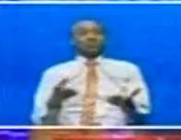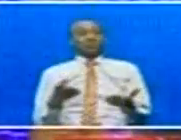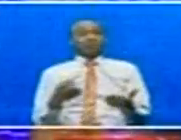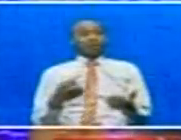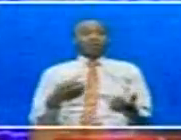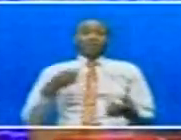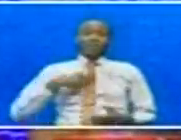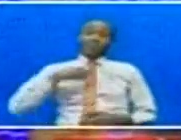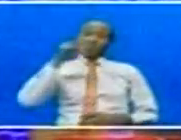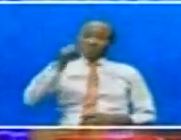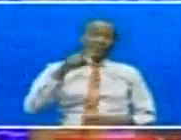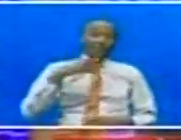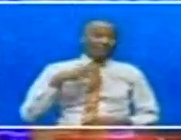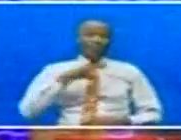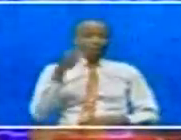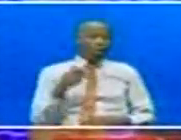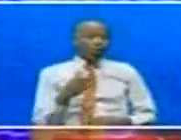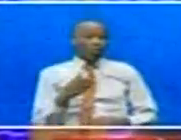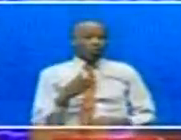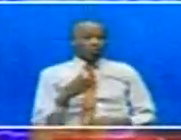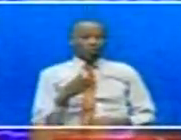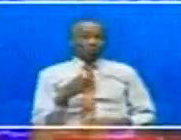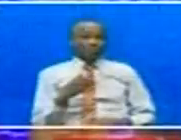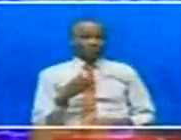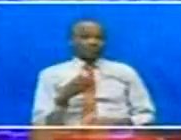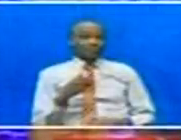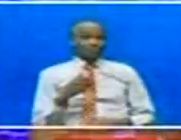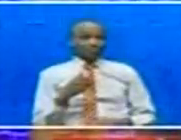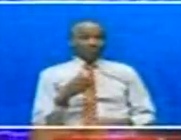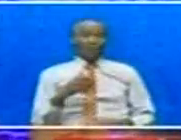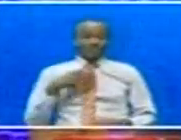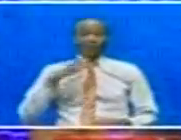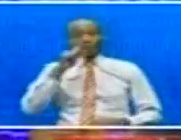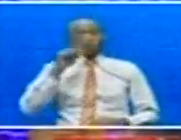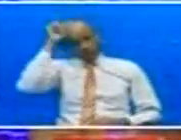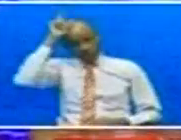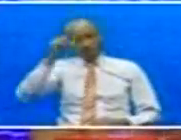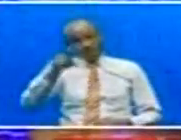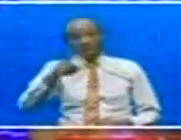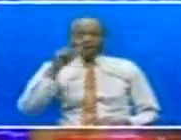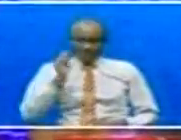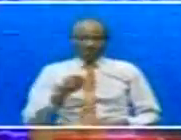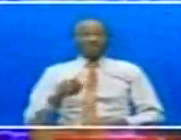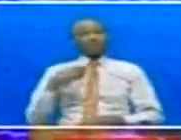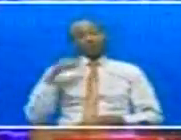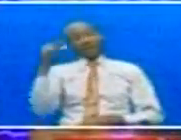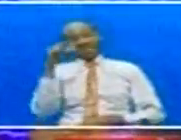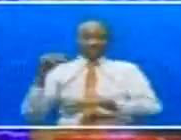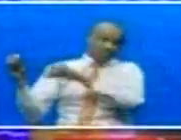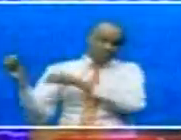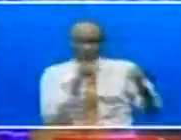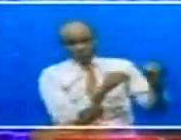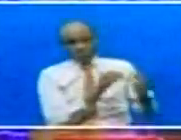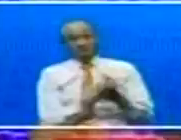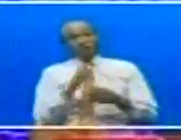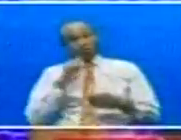people, everybody who is from up country must be moved away from Garissa, must be moved